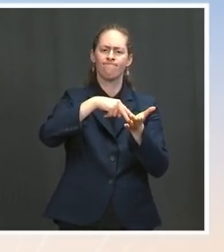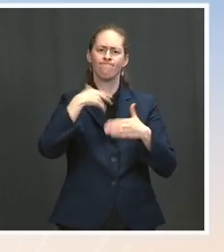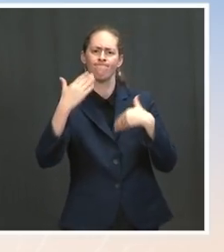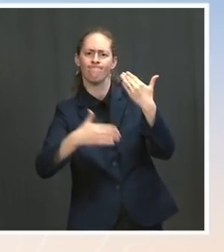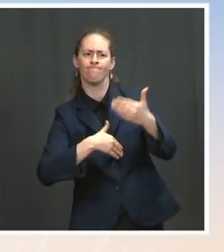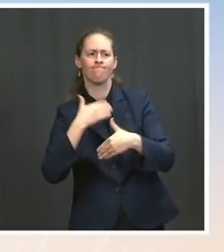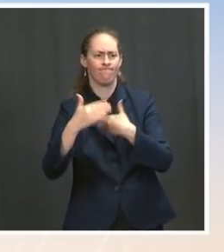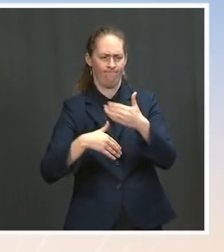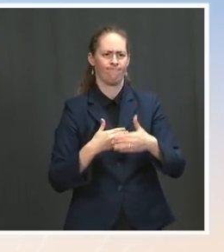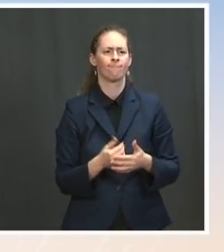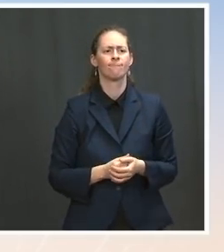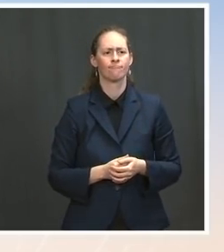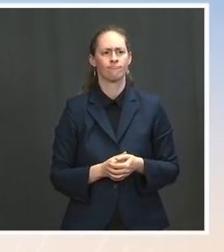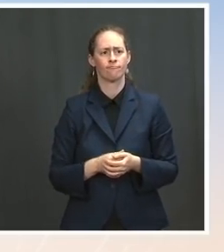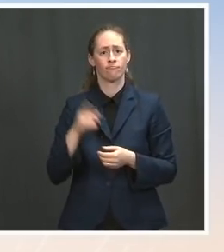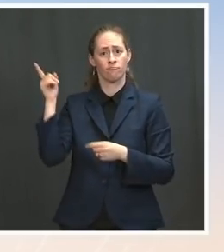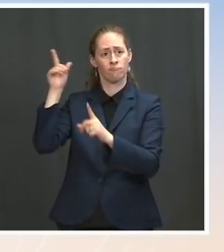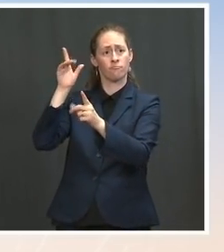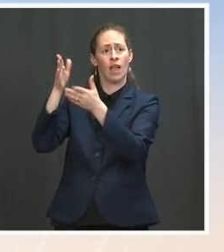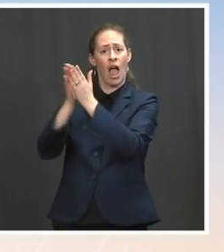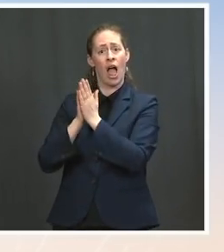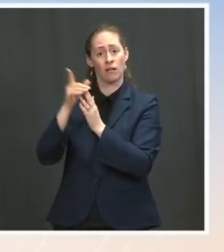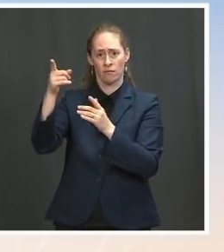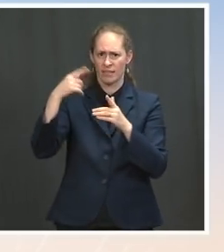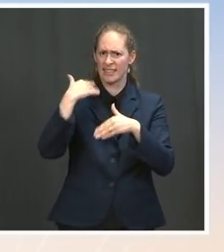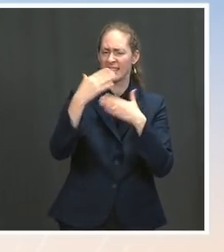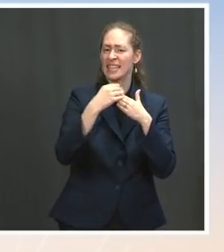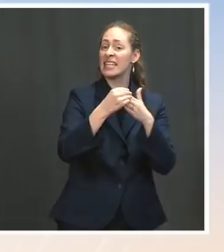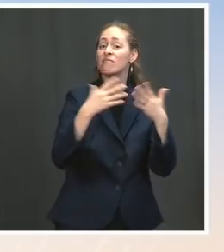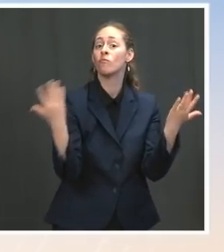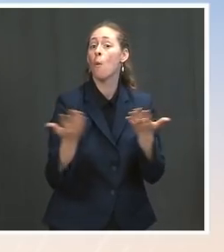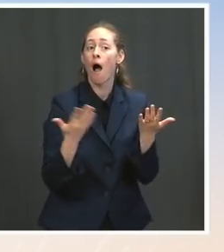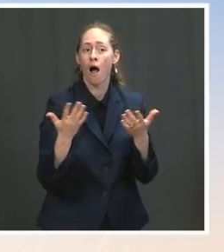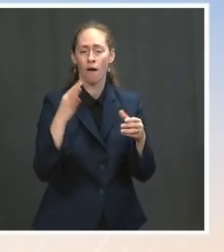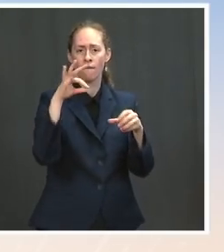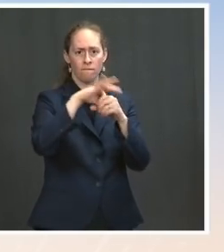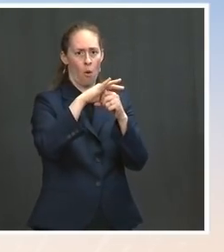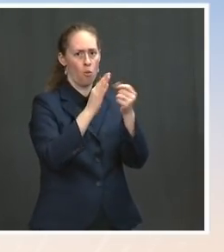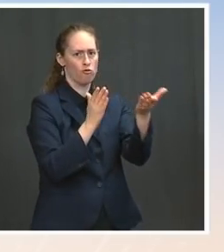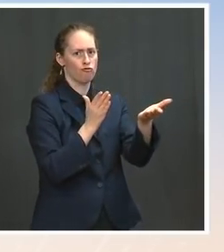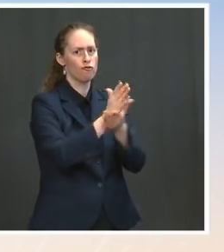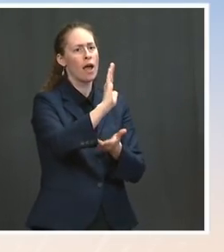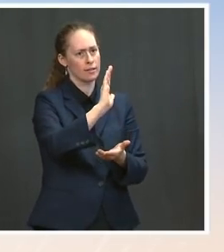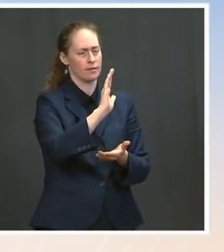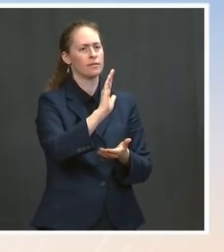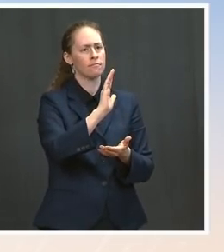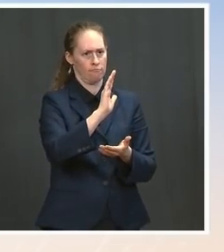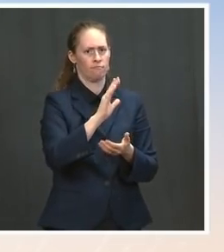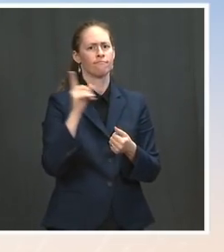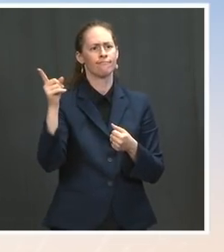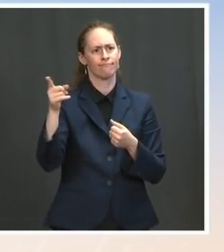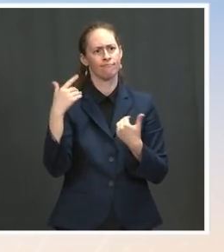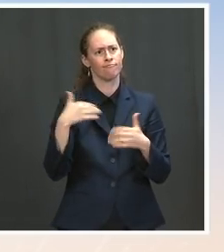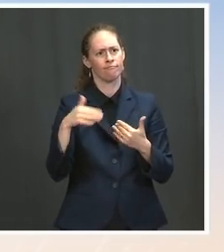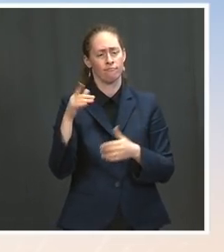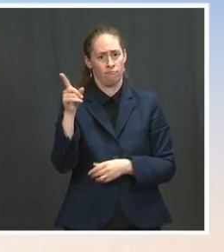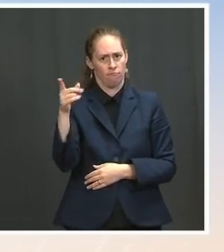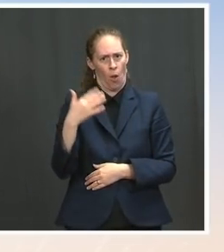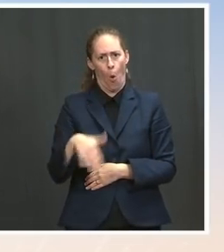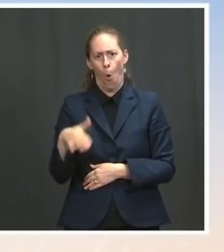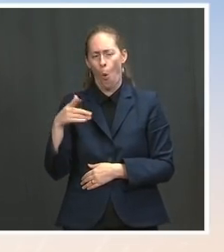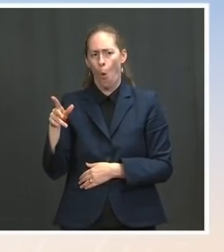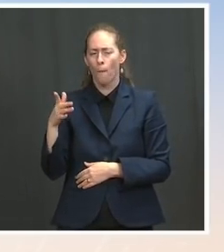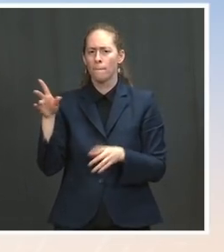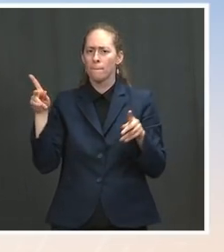point and lead on voting rights. It's an issue that she is personally committed to and passionate about. As she conveyed in her